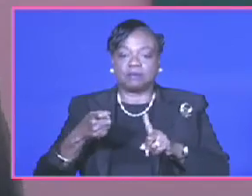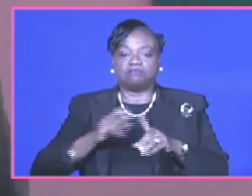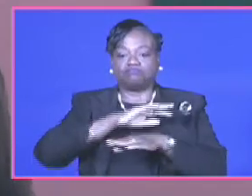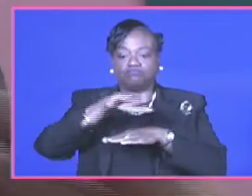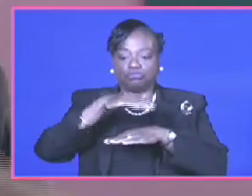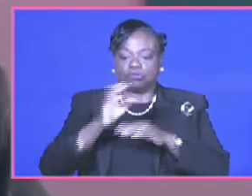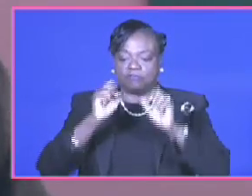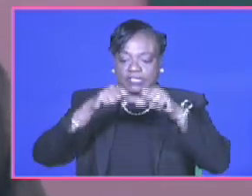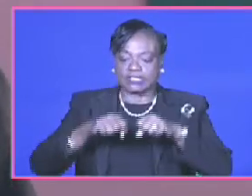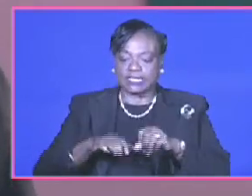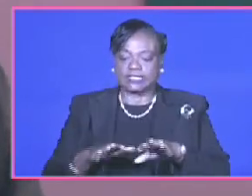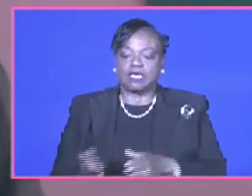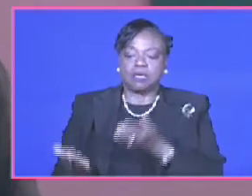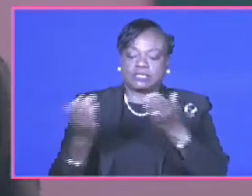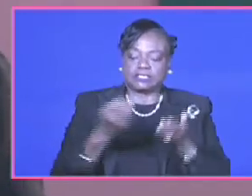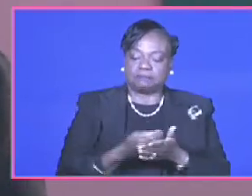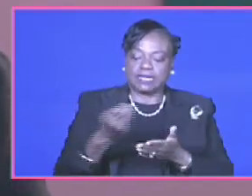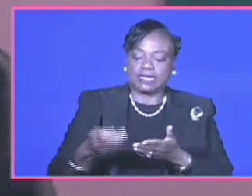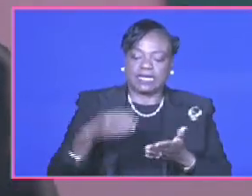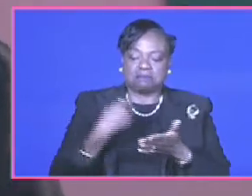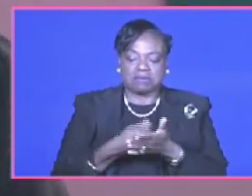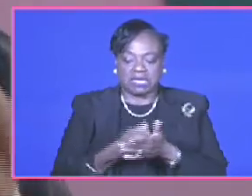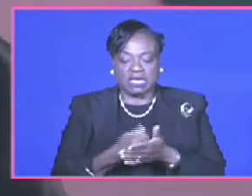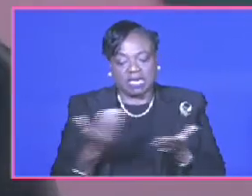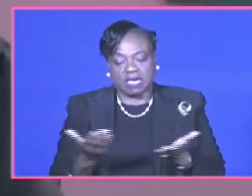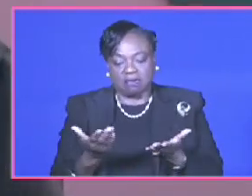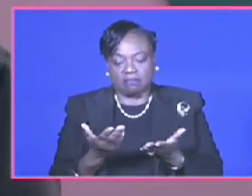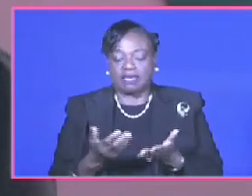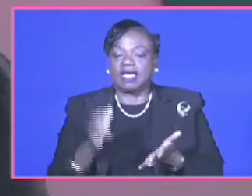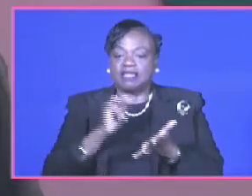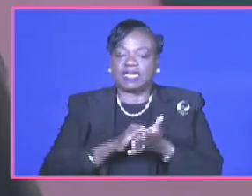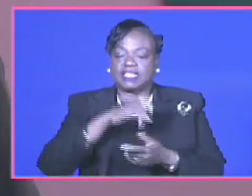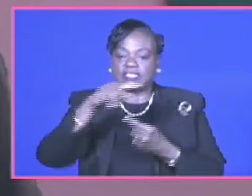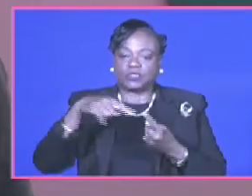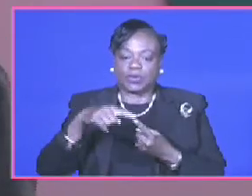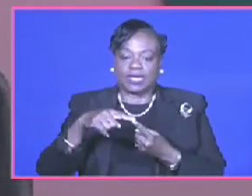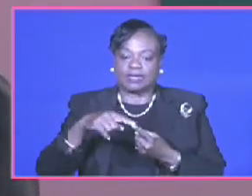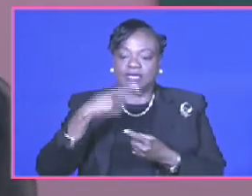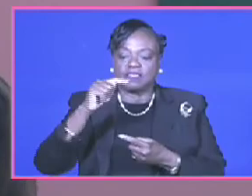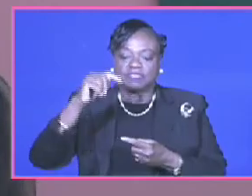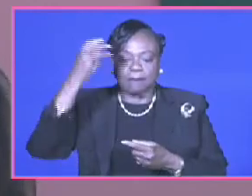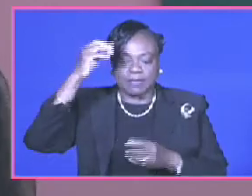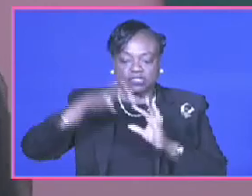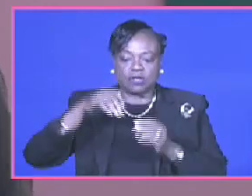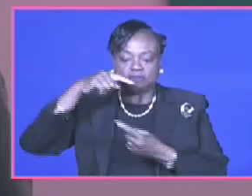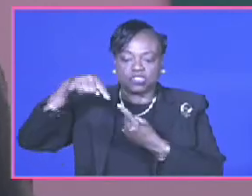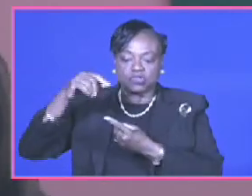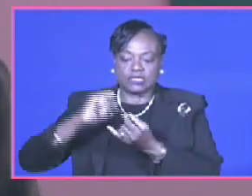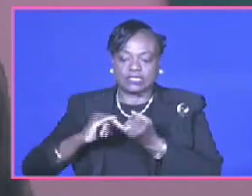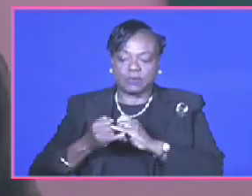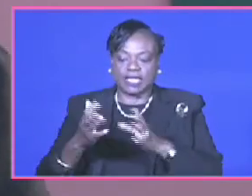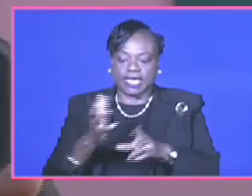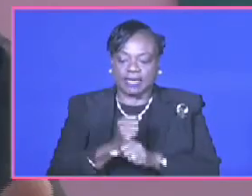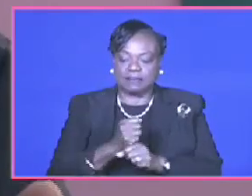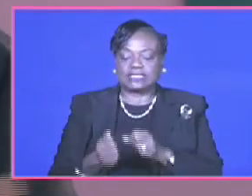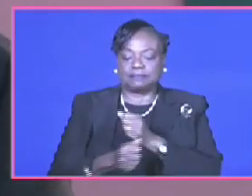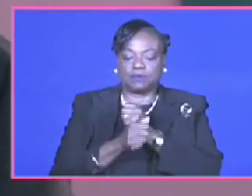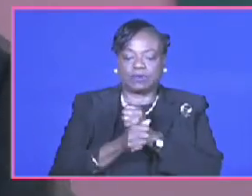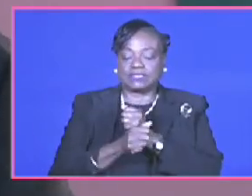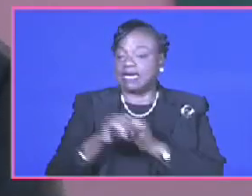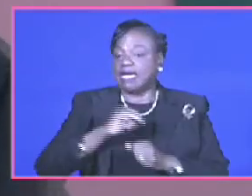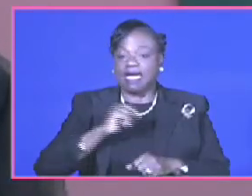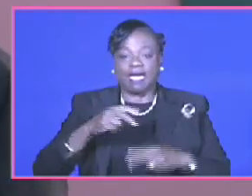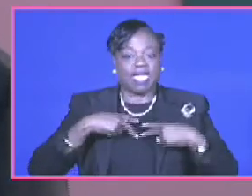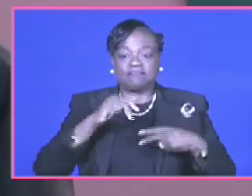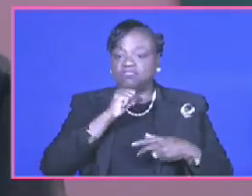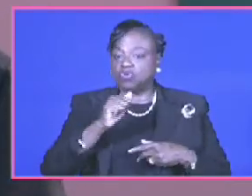into our country, spending money with our businesses, and that is when the Ministry of Tourism will be minded to support. But I haven't received